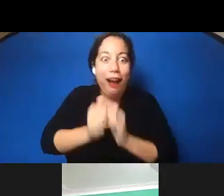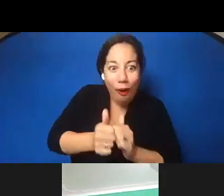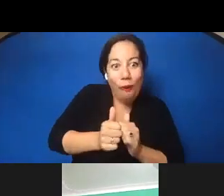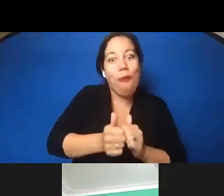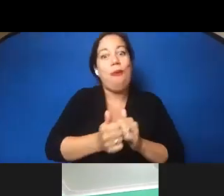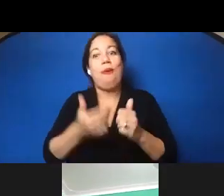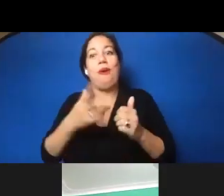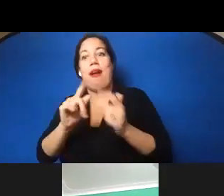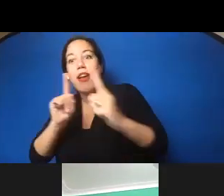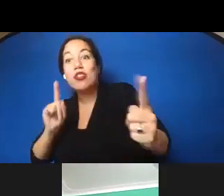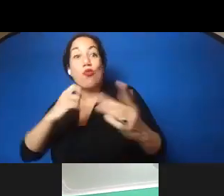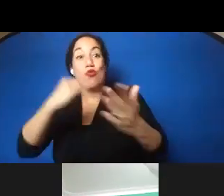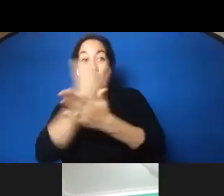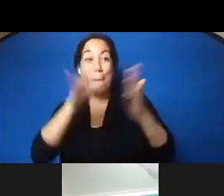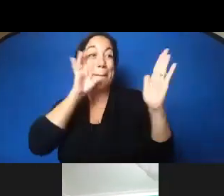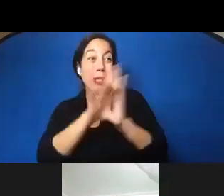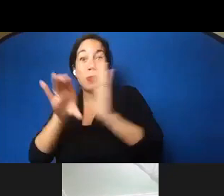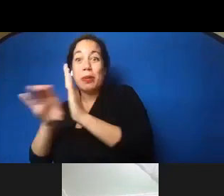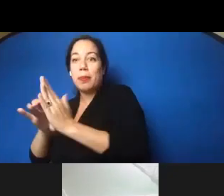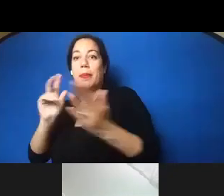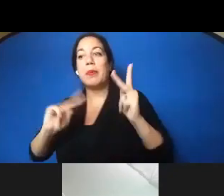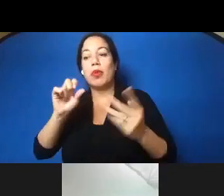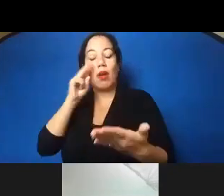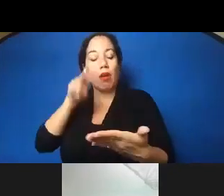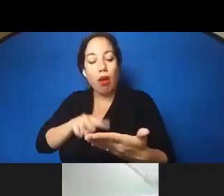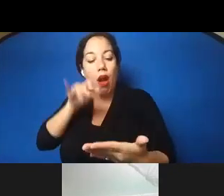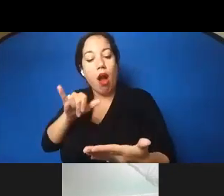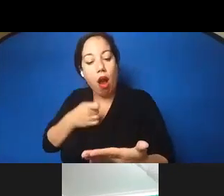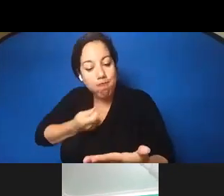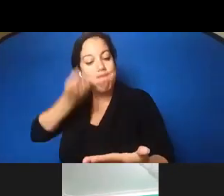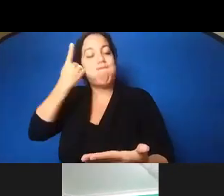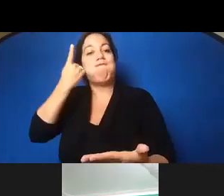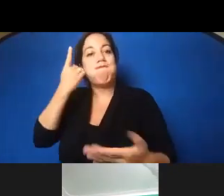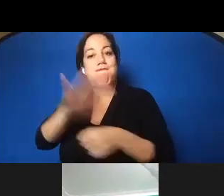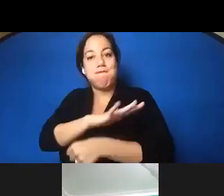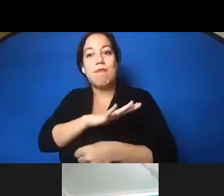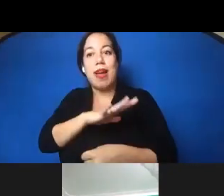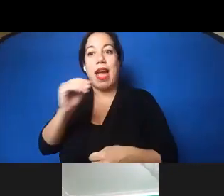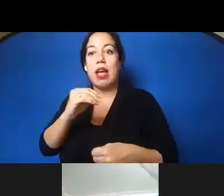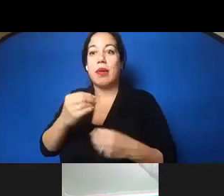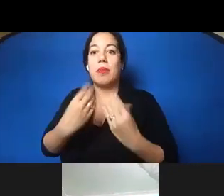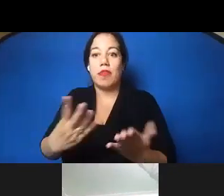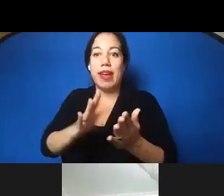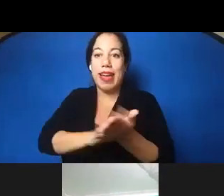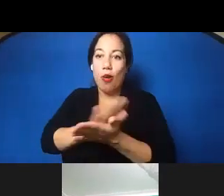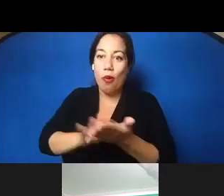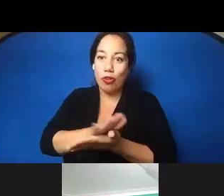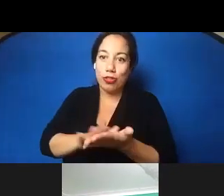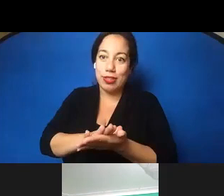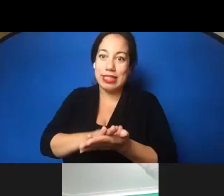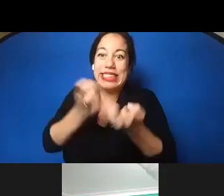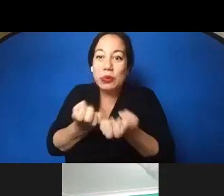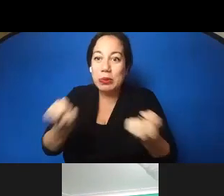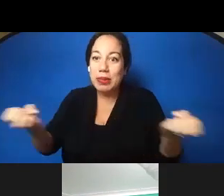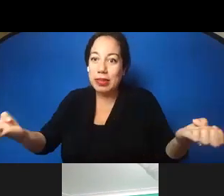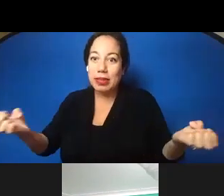this kind of drawing, so that people are able to really understand. And then we also provide hand washing equipments to the